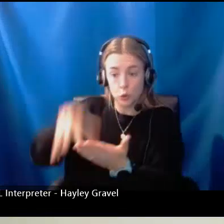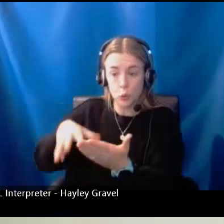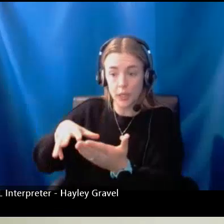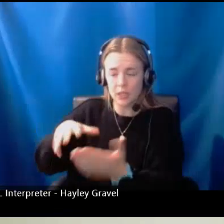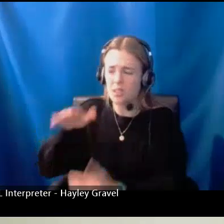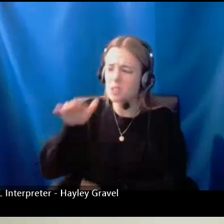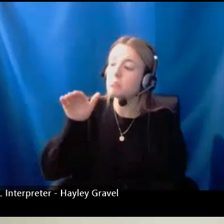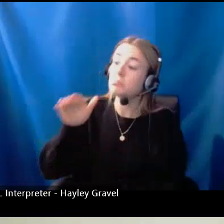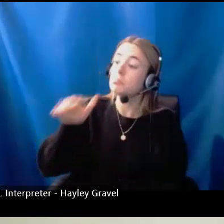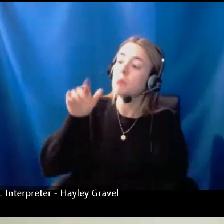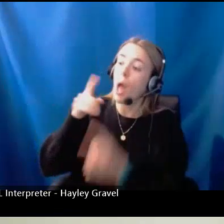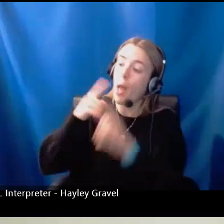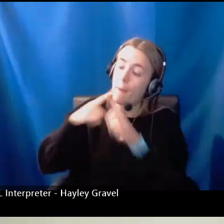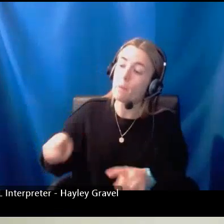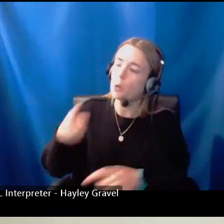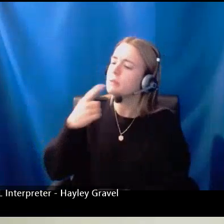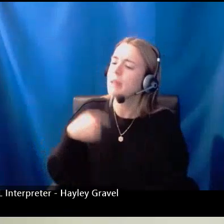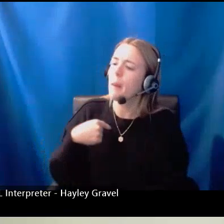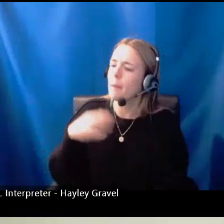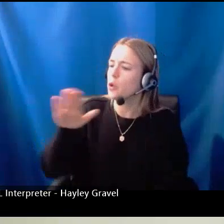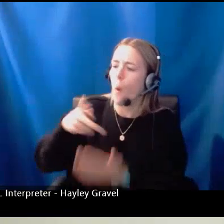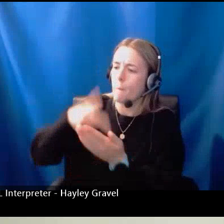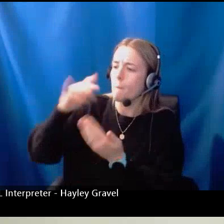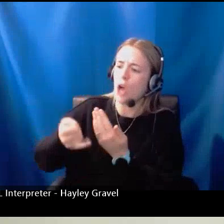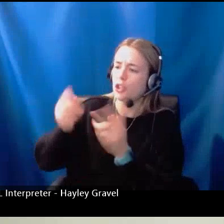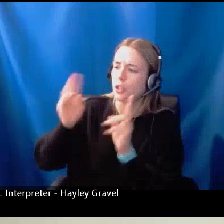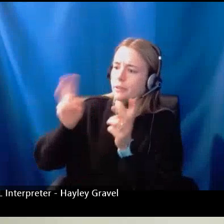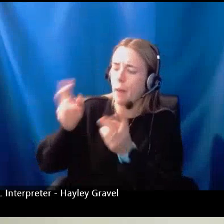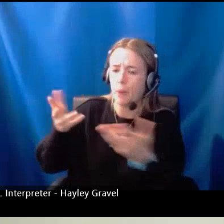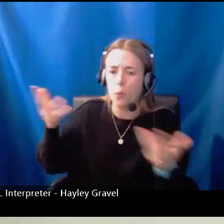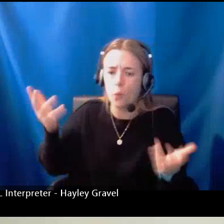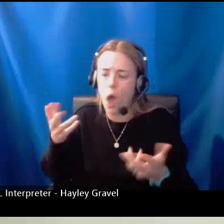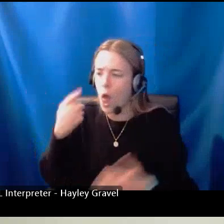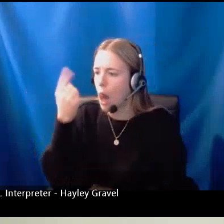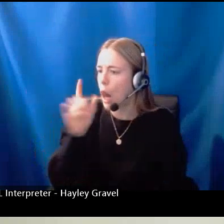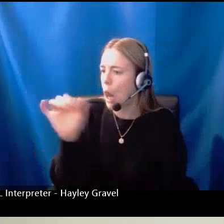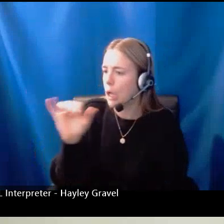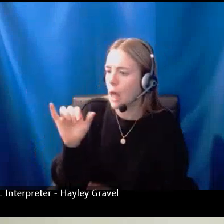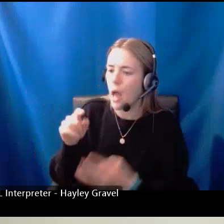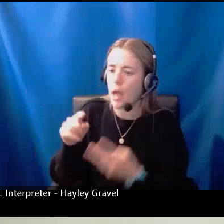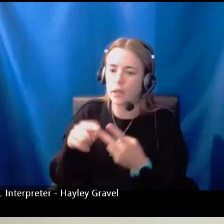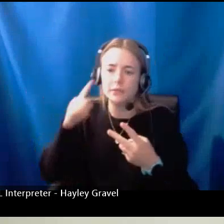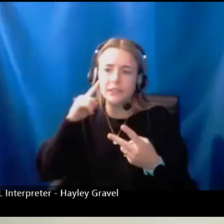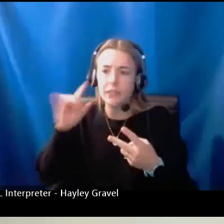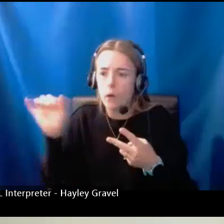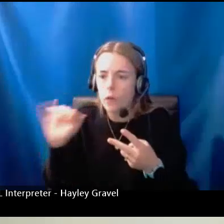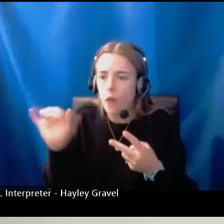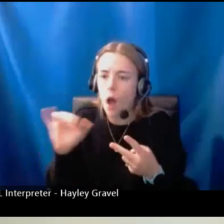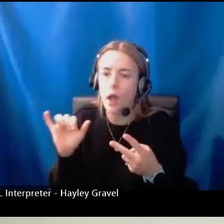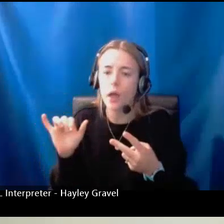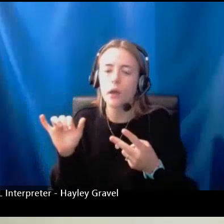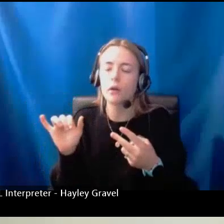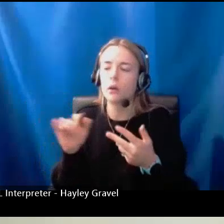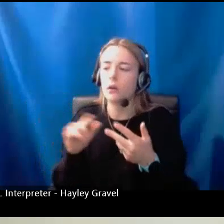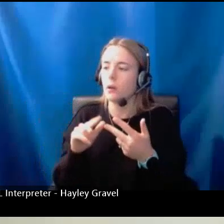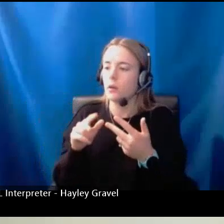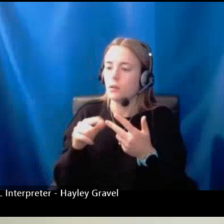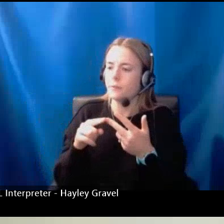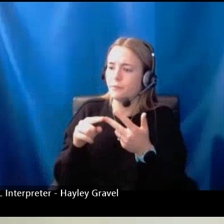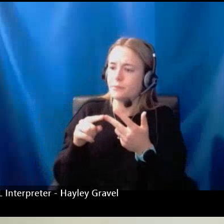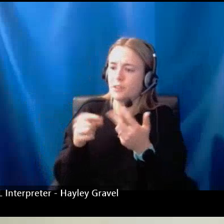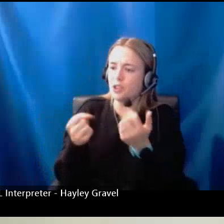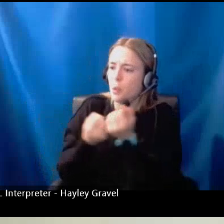do you think this project is going? What is it going to look like? What is it going to sound like? What support are you going